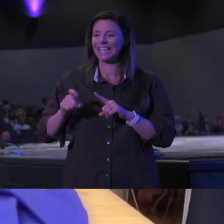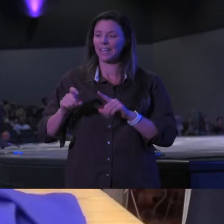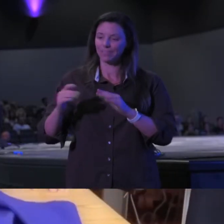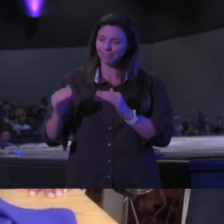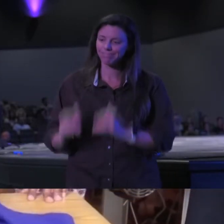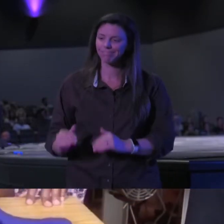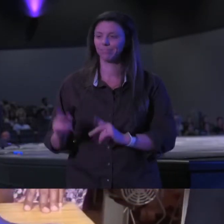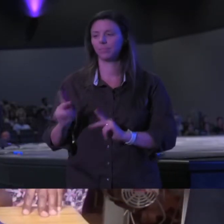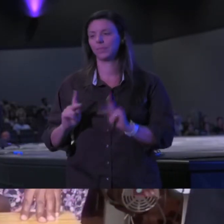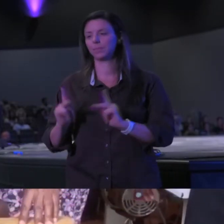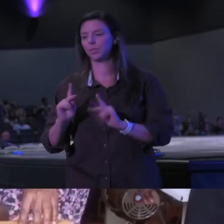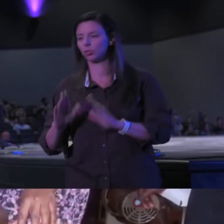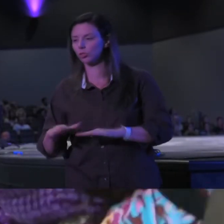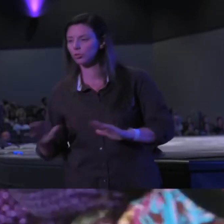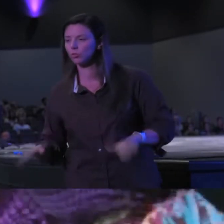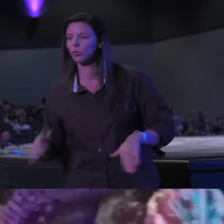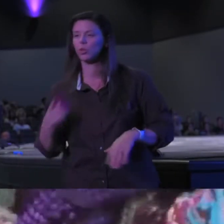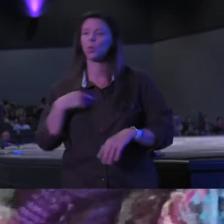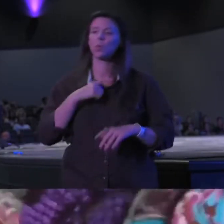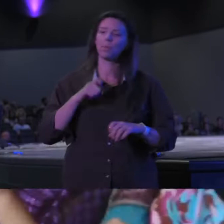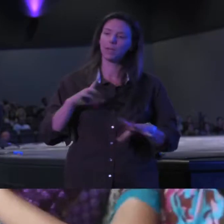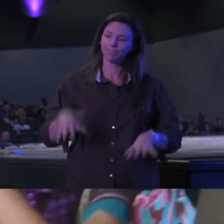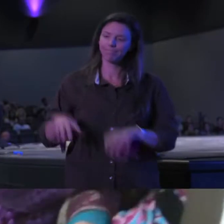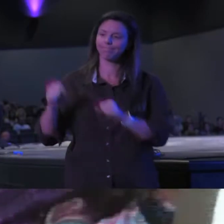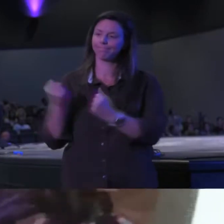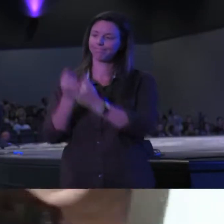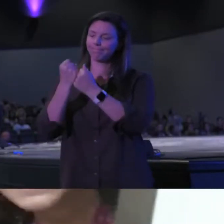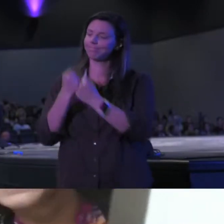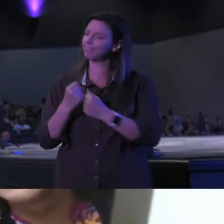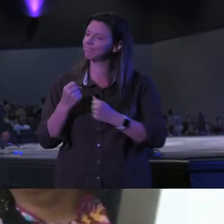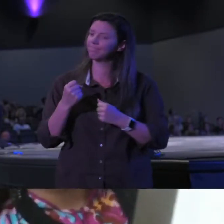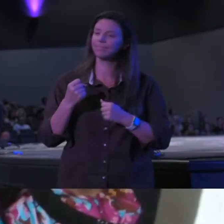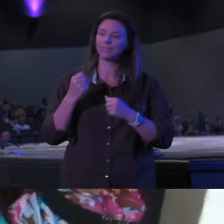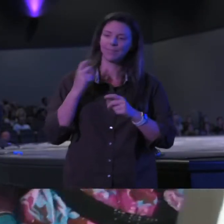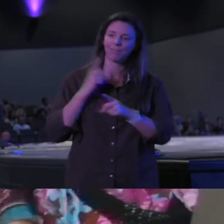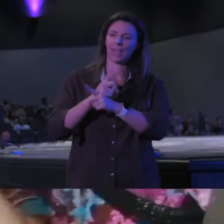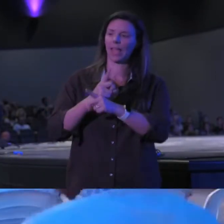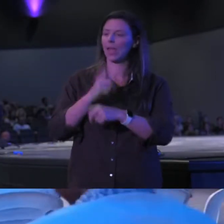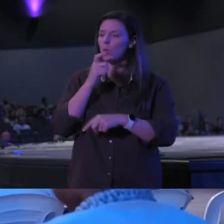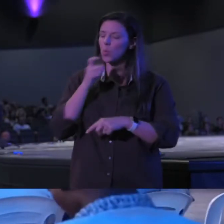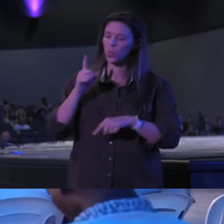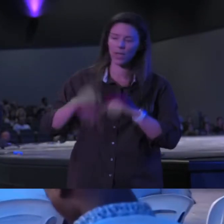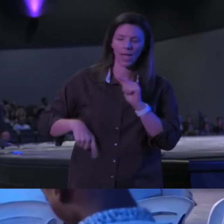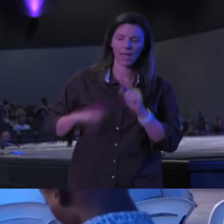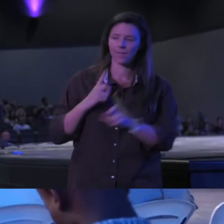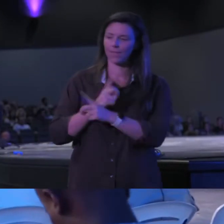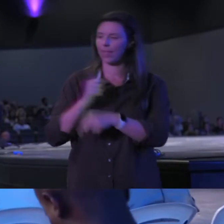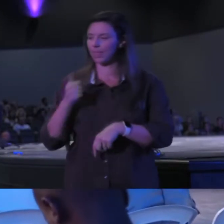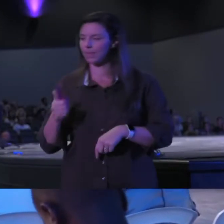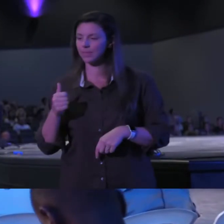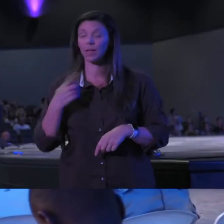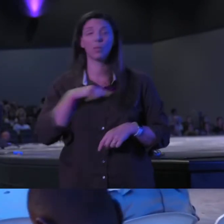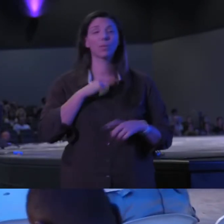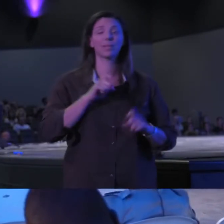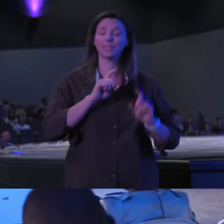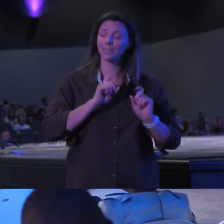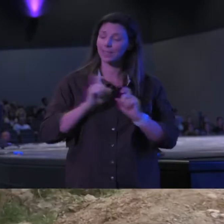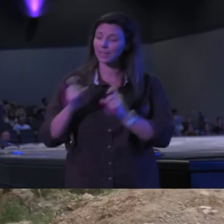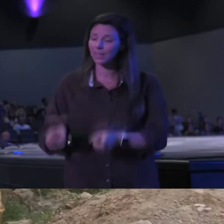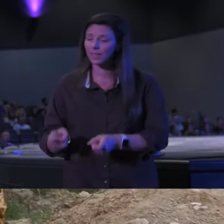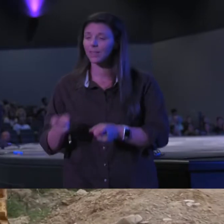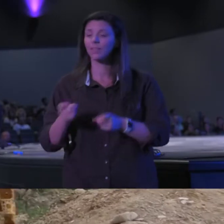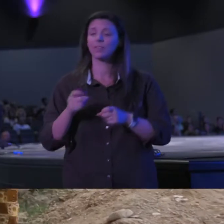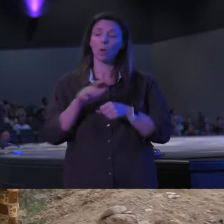We must defend those who cannot stand up for themselves. We must give so that domestic and